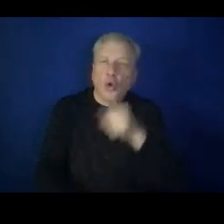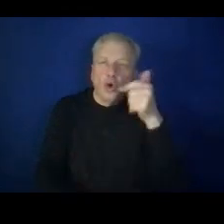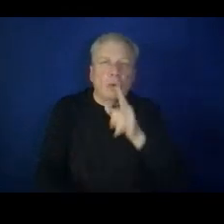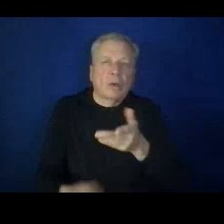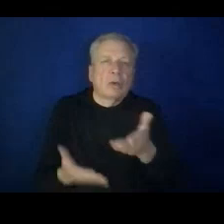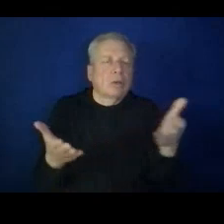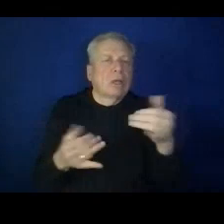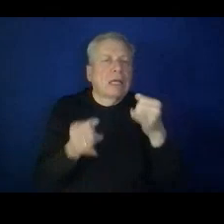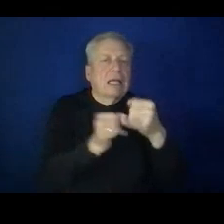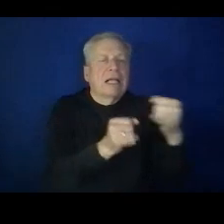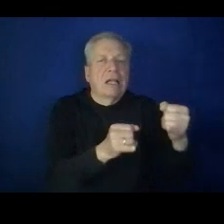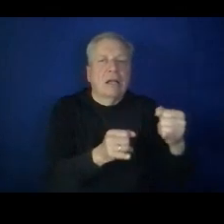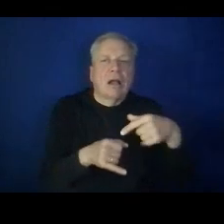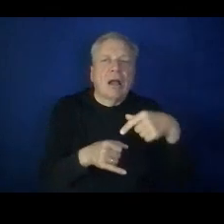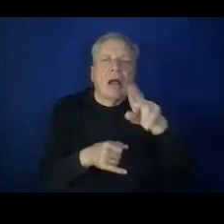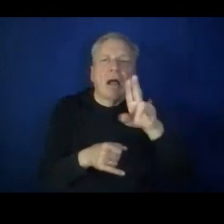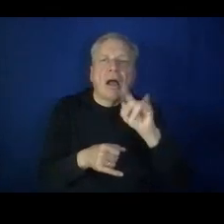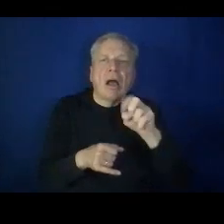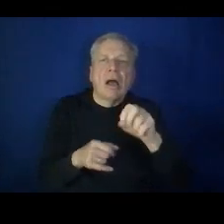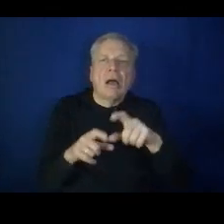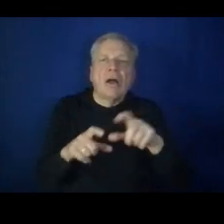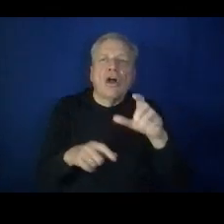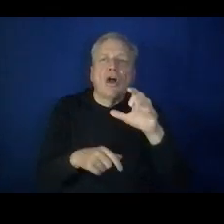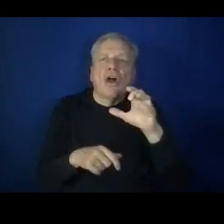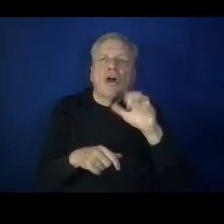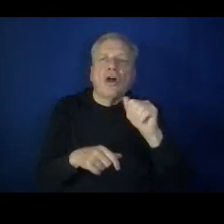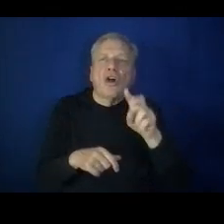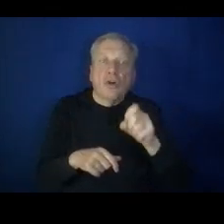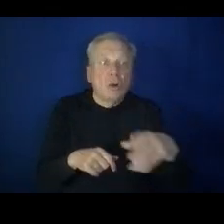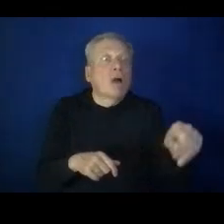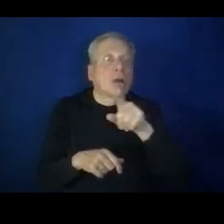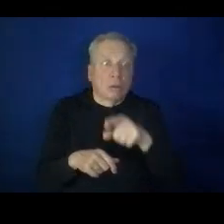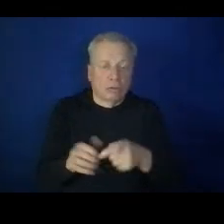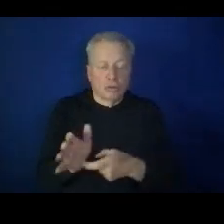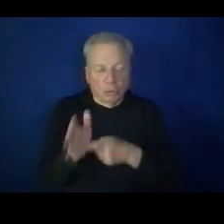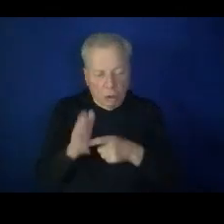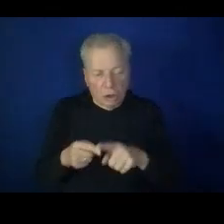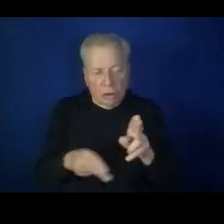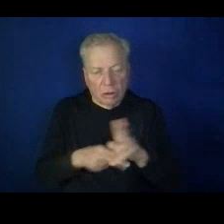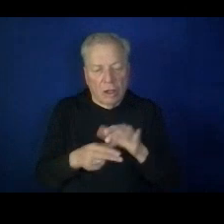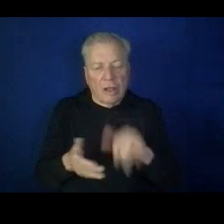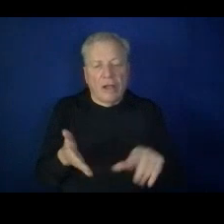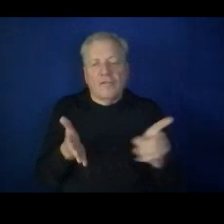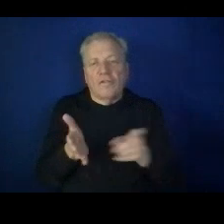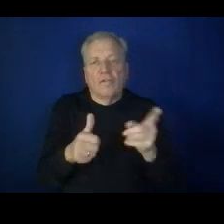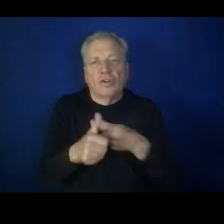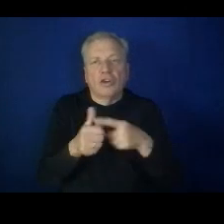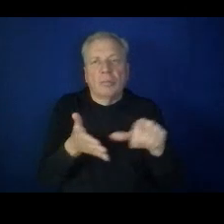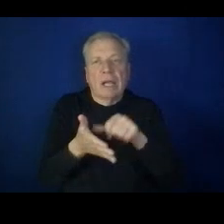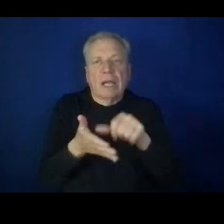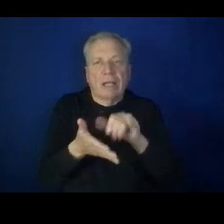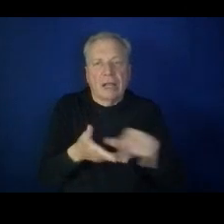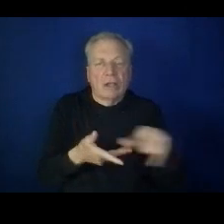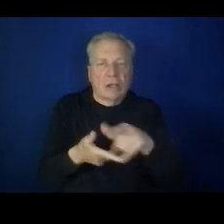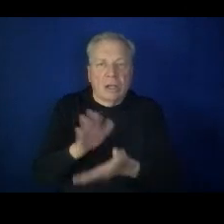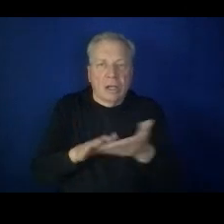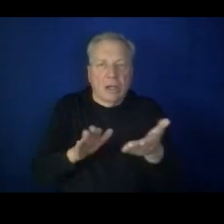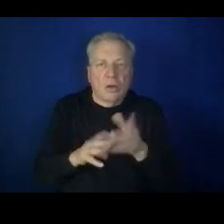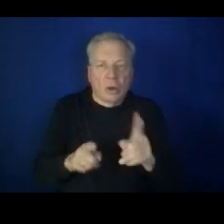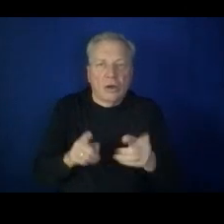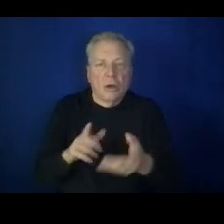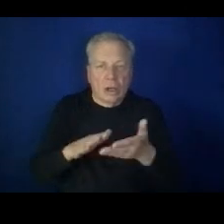individual guide cards. All guides are required to carry a copy of the first page of the CUA that they're operating under while they're operating